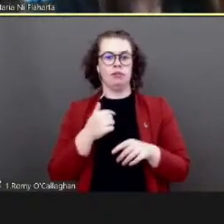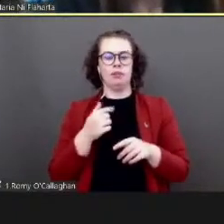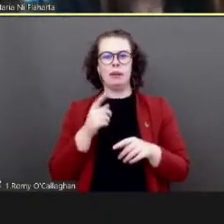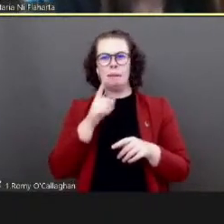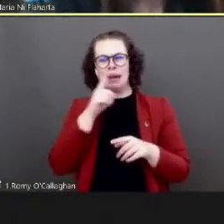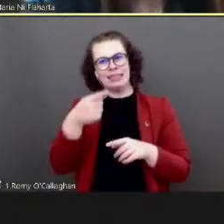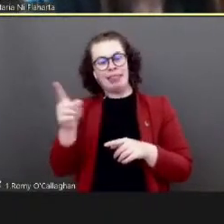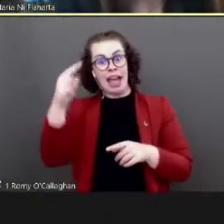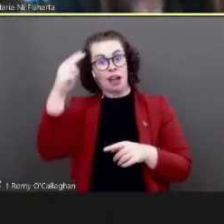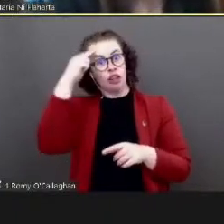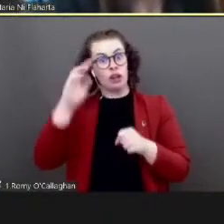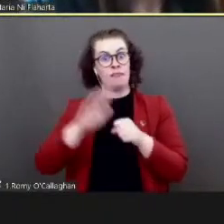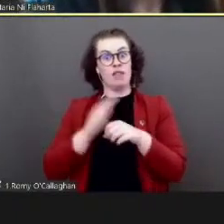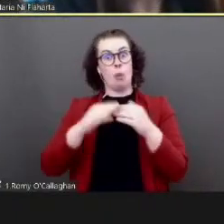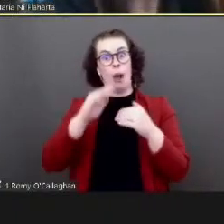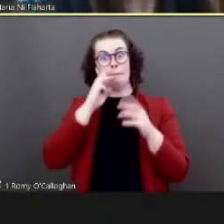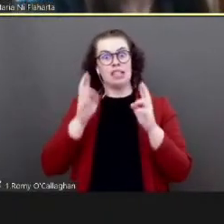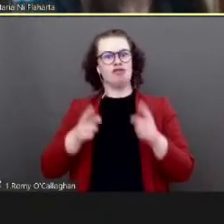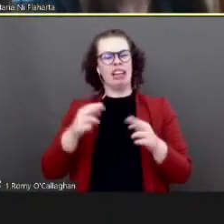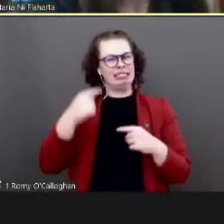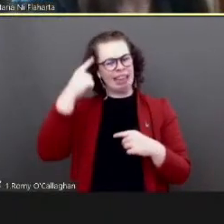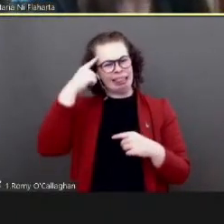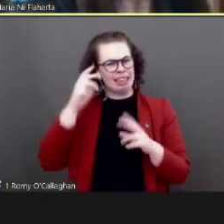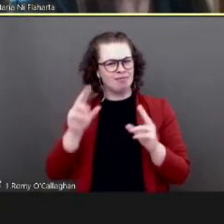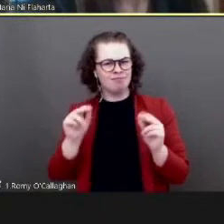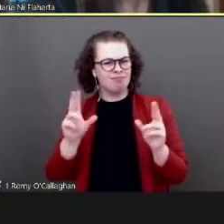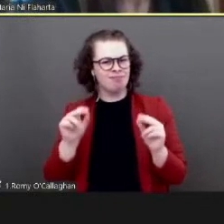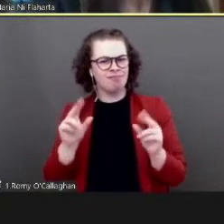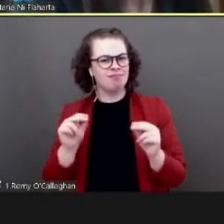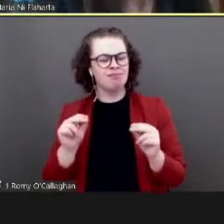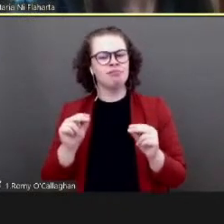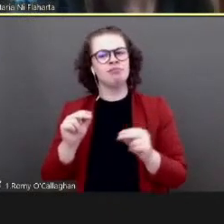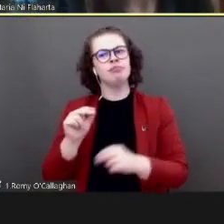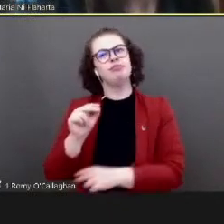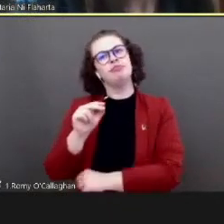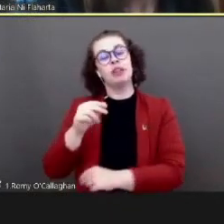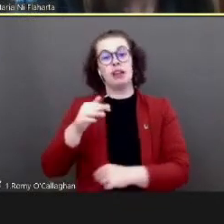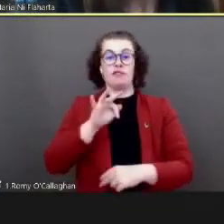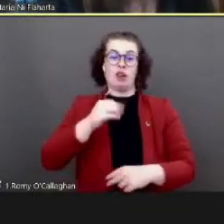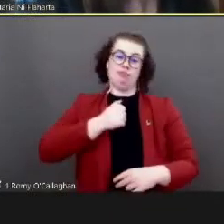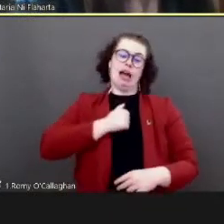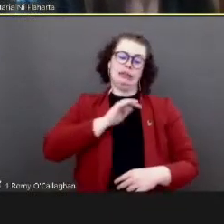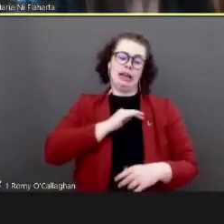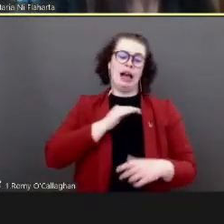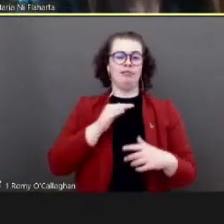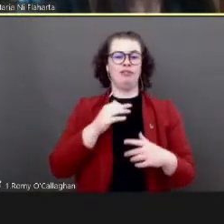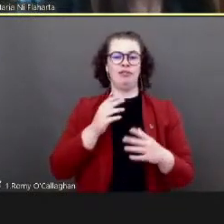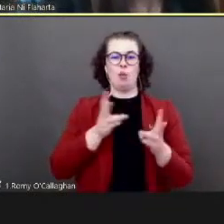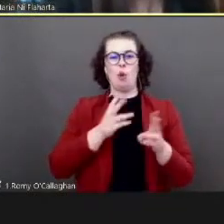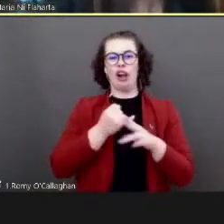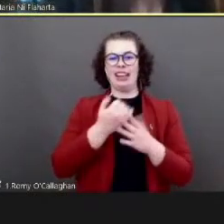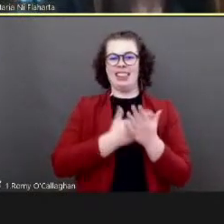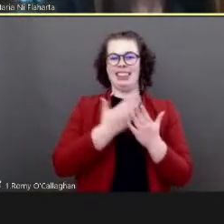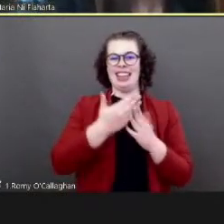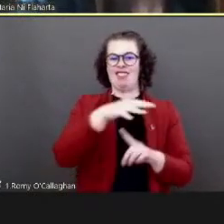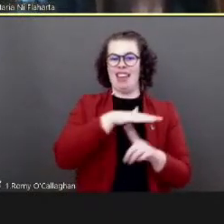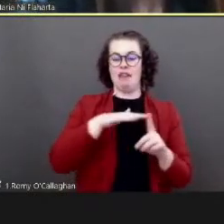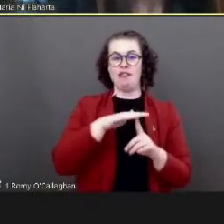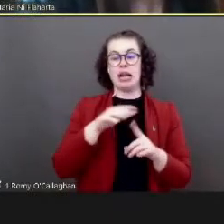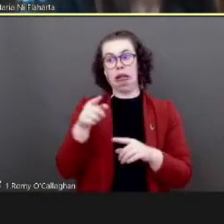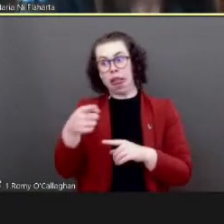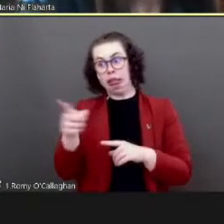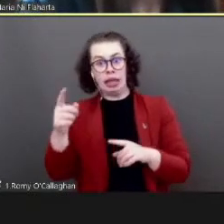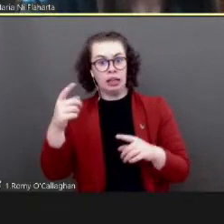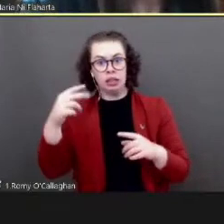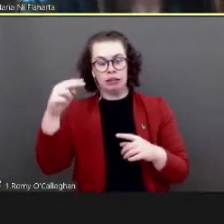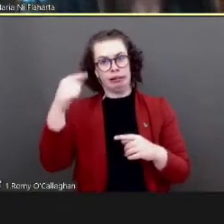rights. Like, I think one of the things from, coming from like a legal background myself, people not understanding themselves